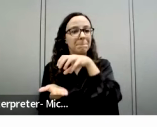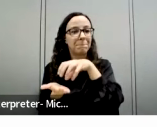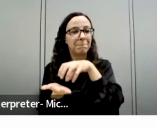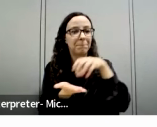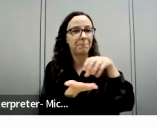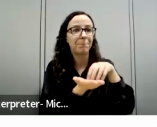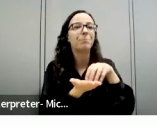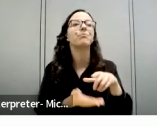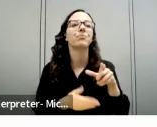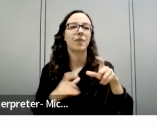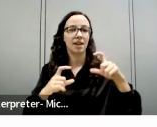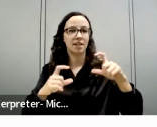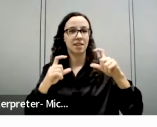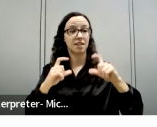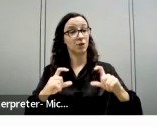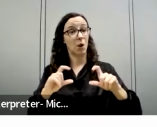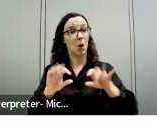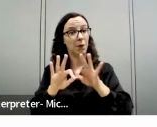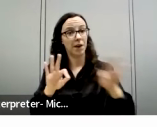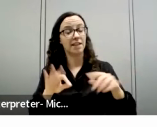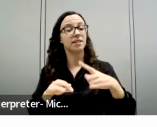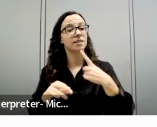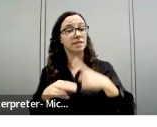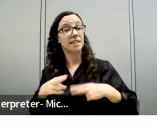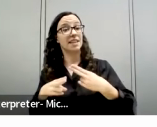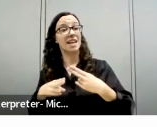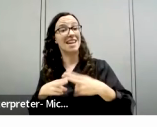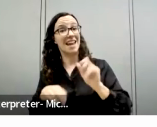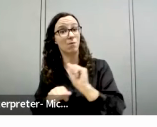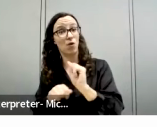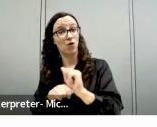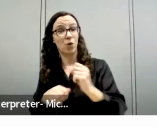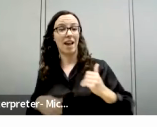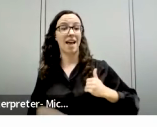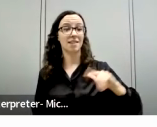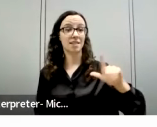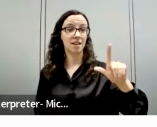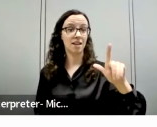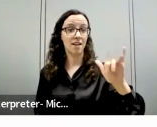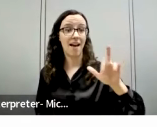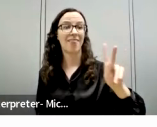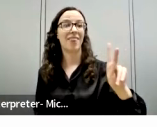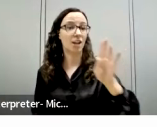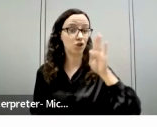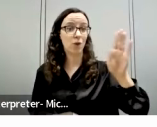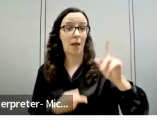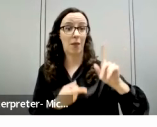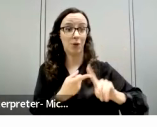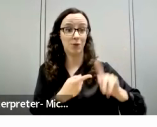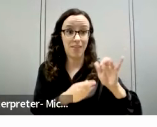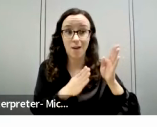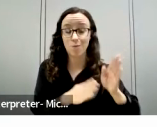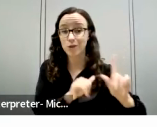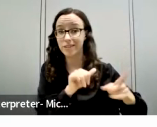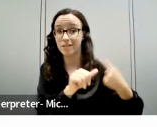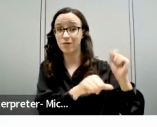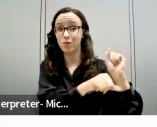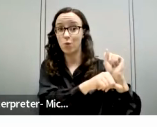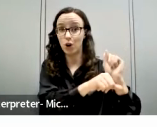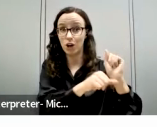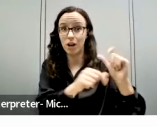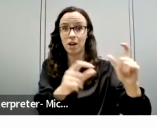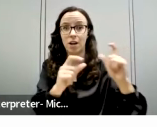the attribution has the title of the work. It actually links to the work. So the person gets, so you can always see that original work,